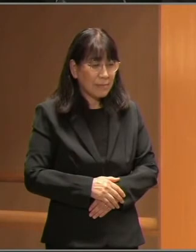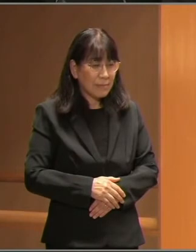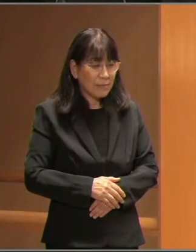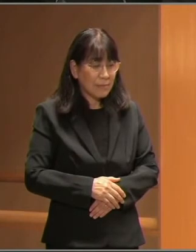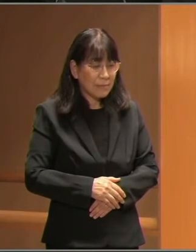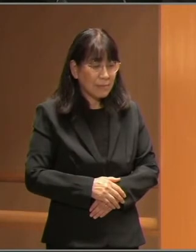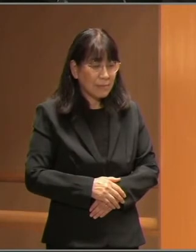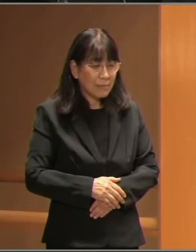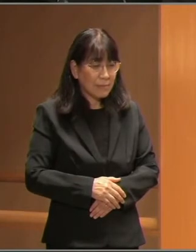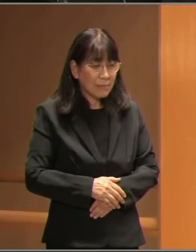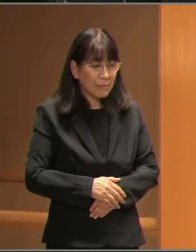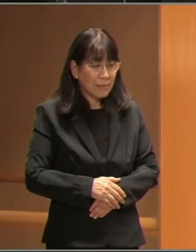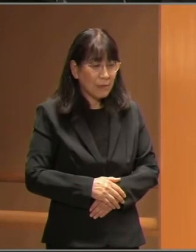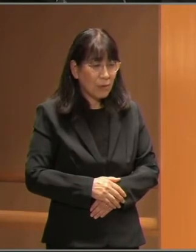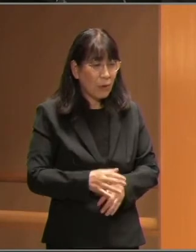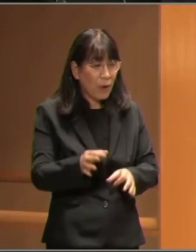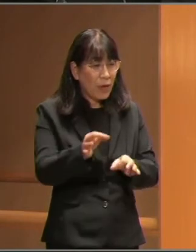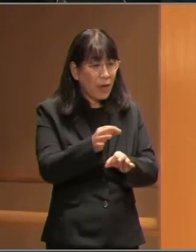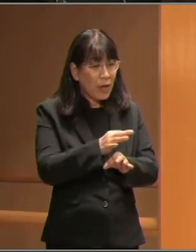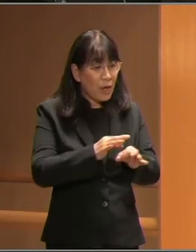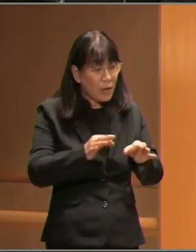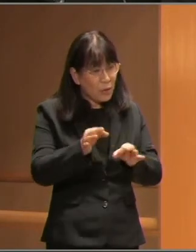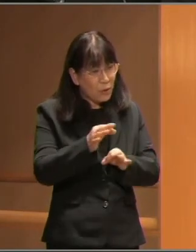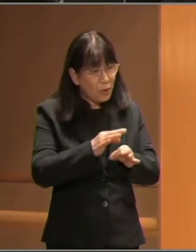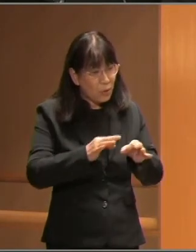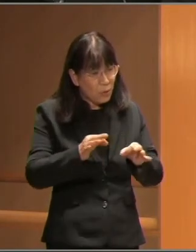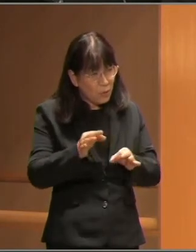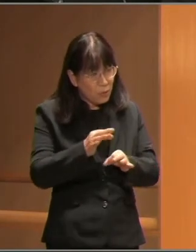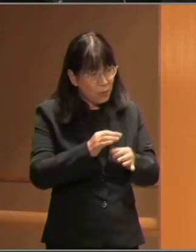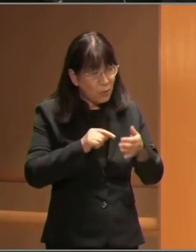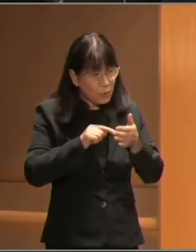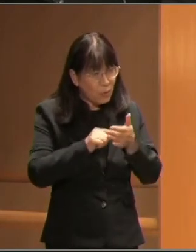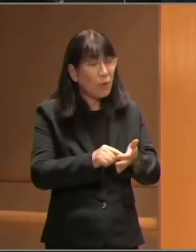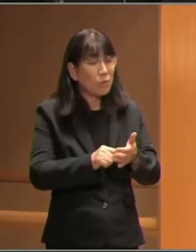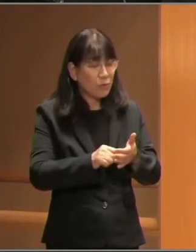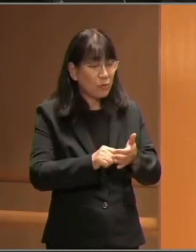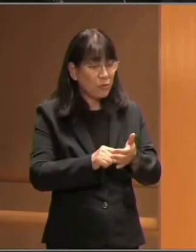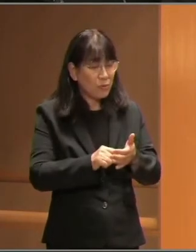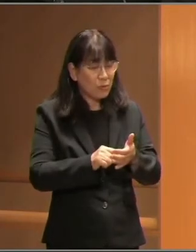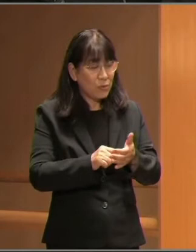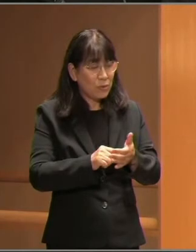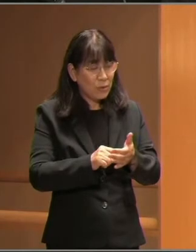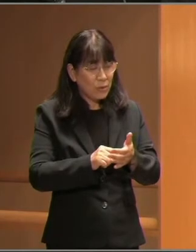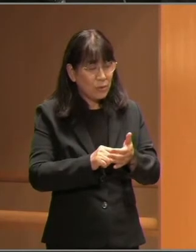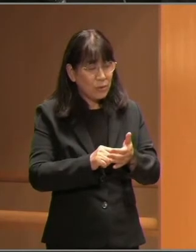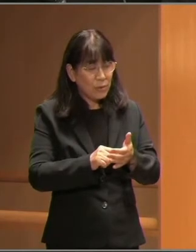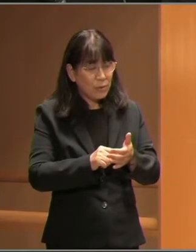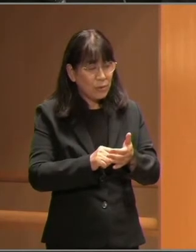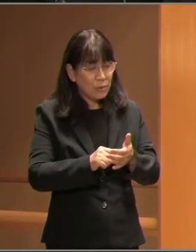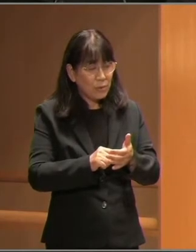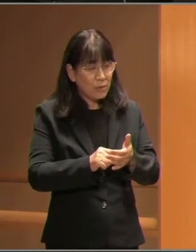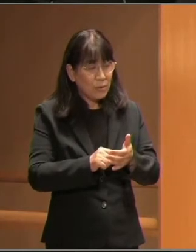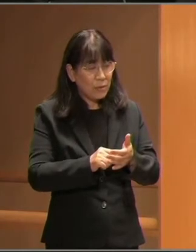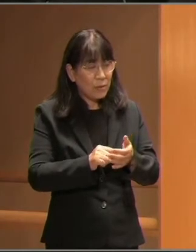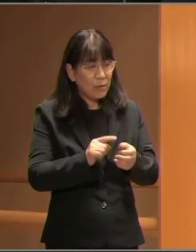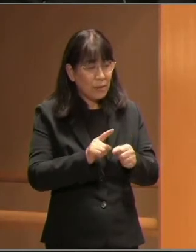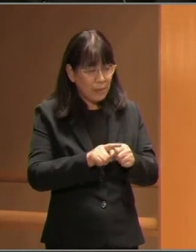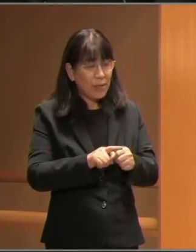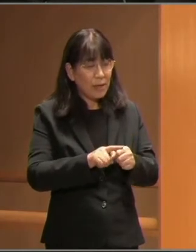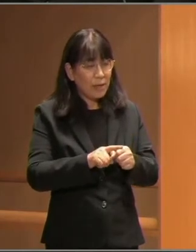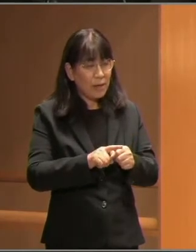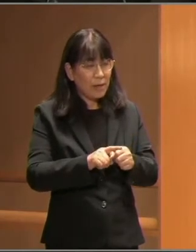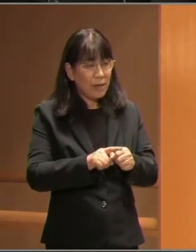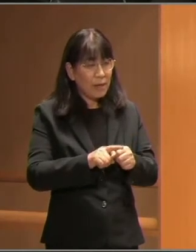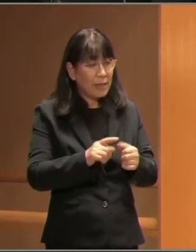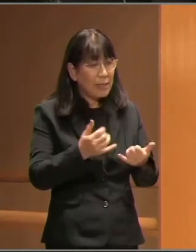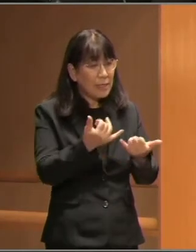And that is due to the efforts of their sales efforts. And for the society in